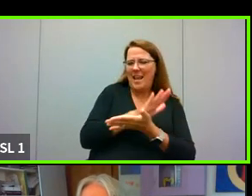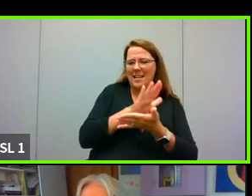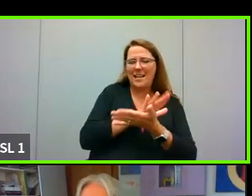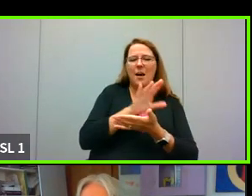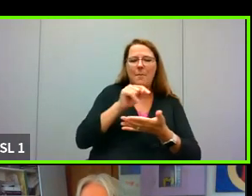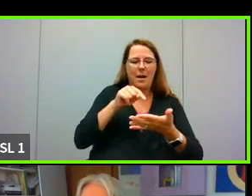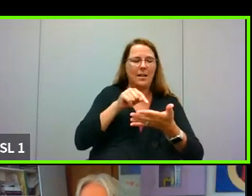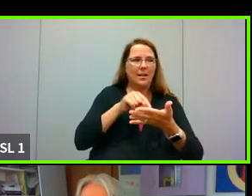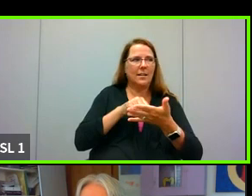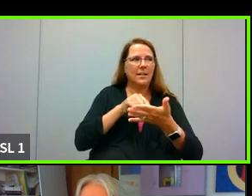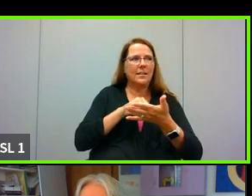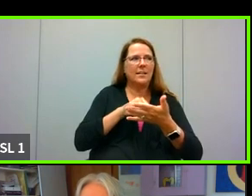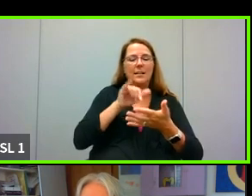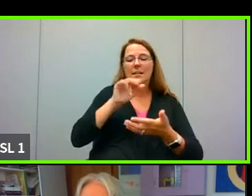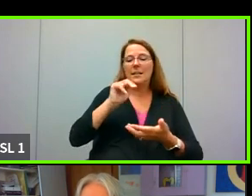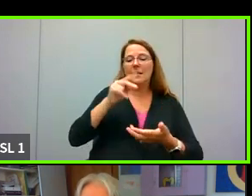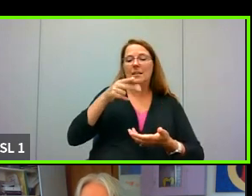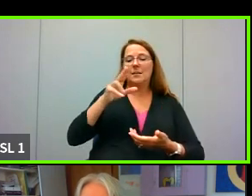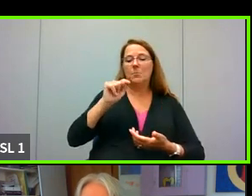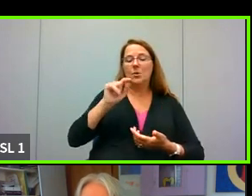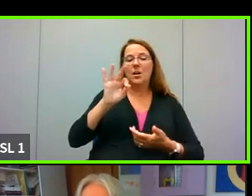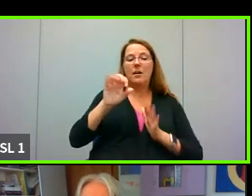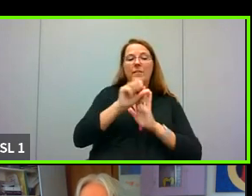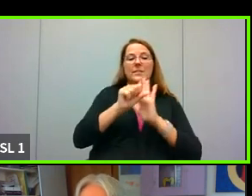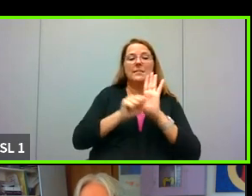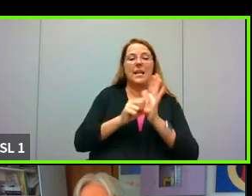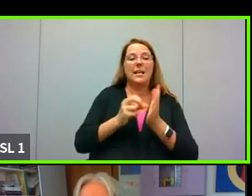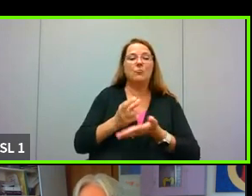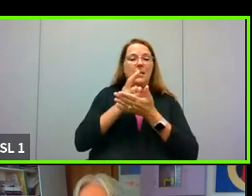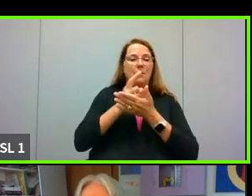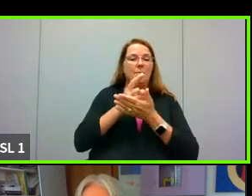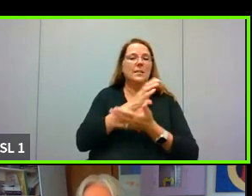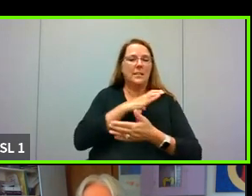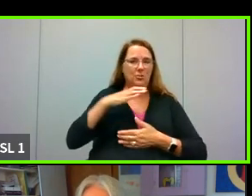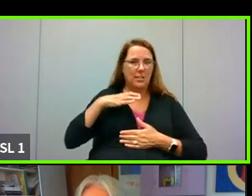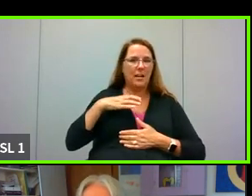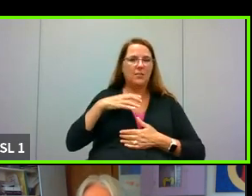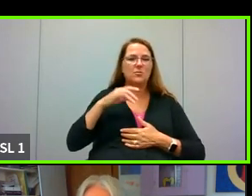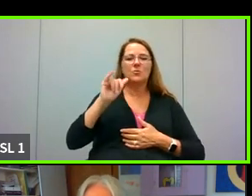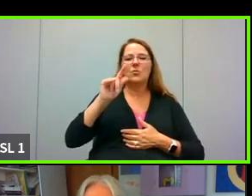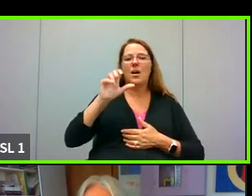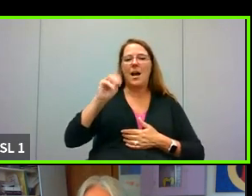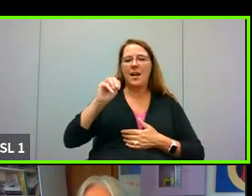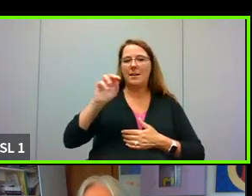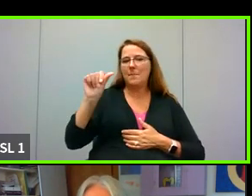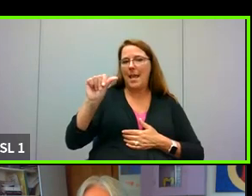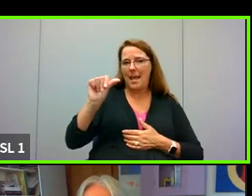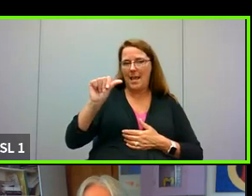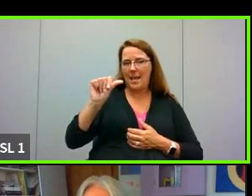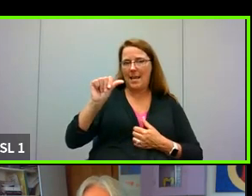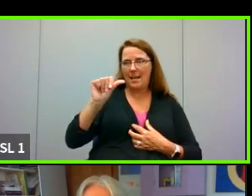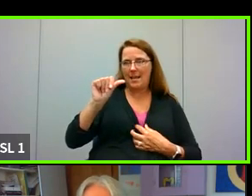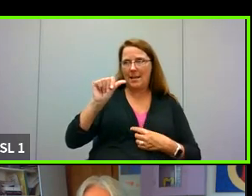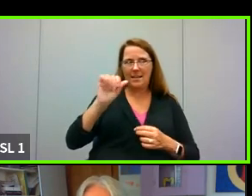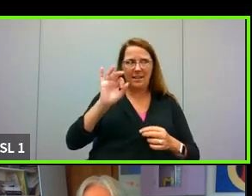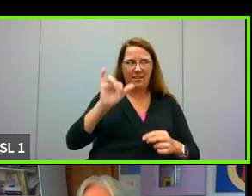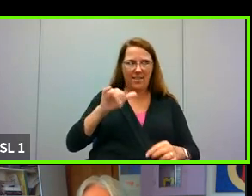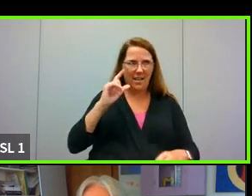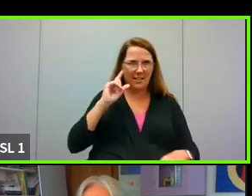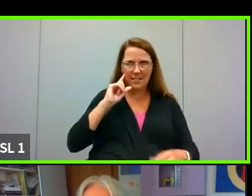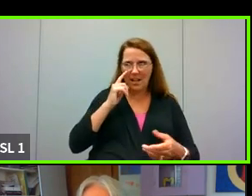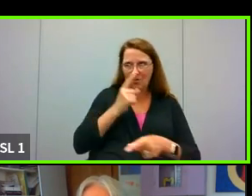it's noted it's input of the State Rehabilitation Council, and it would be item A, if that